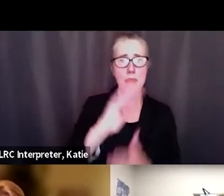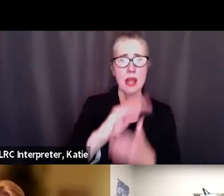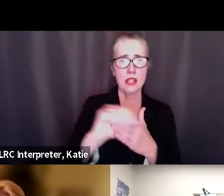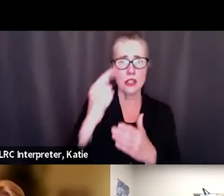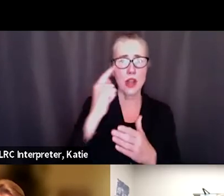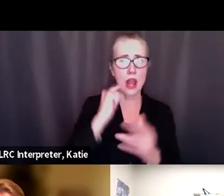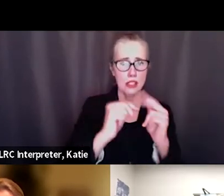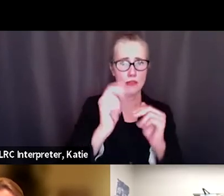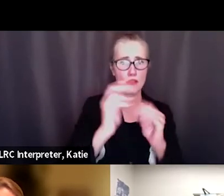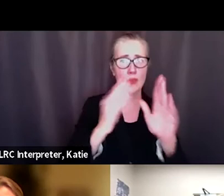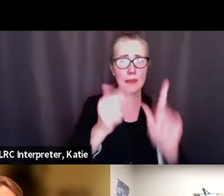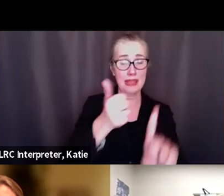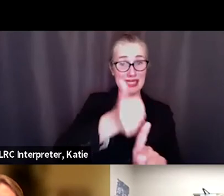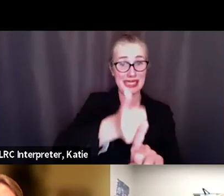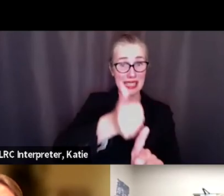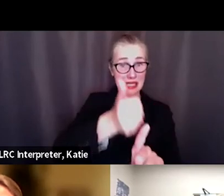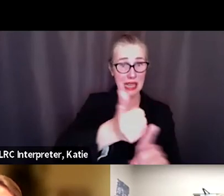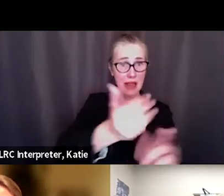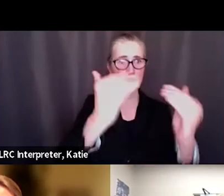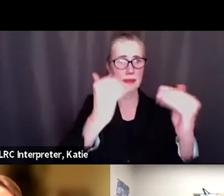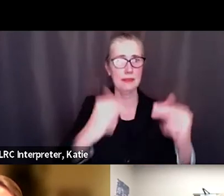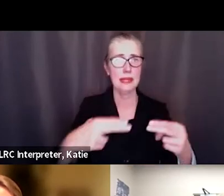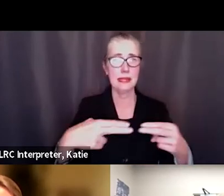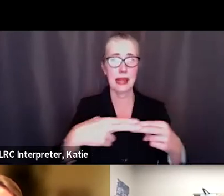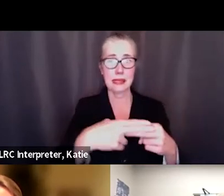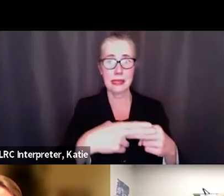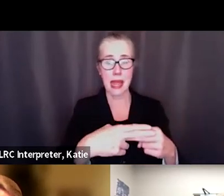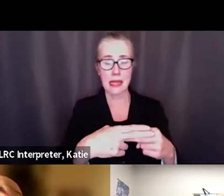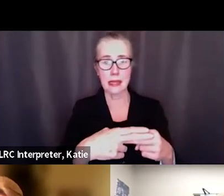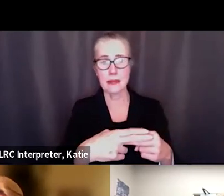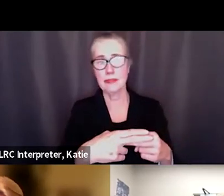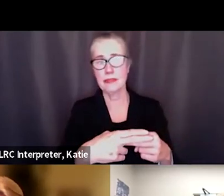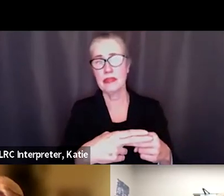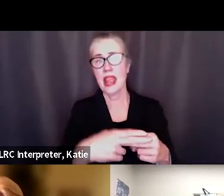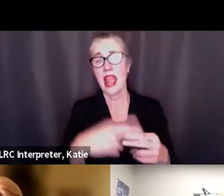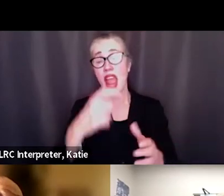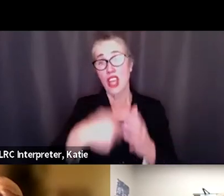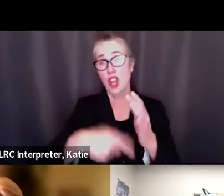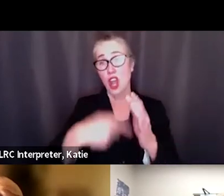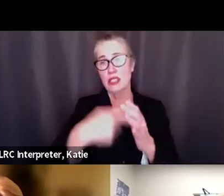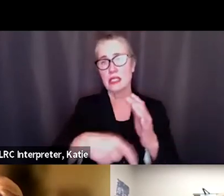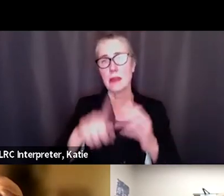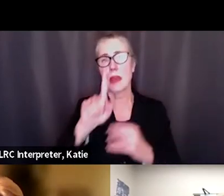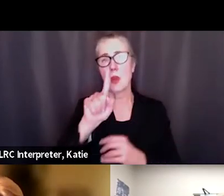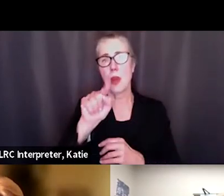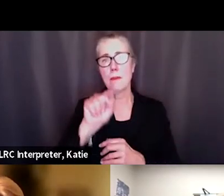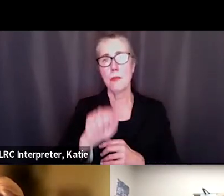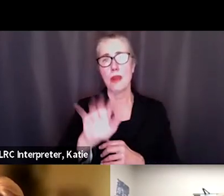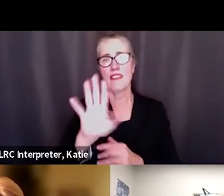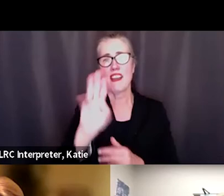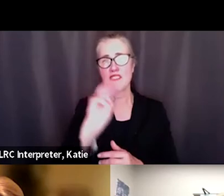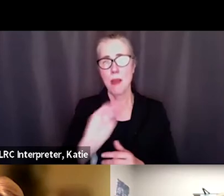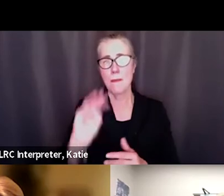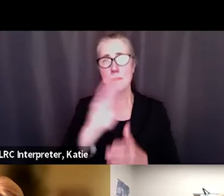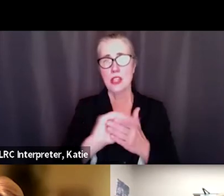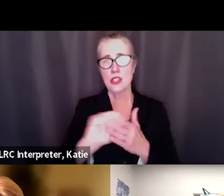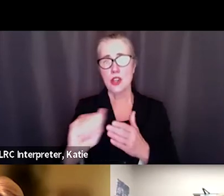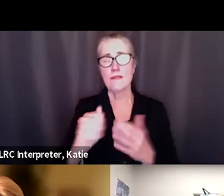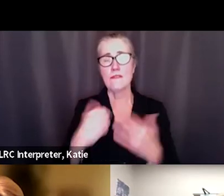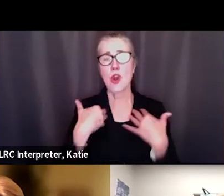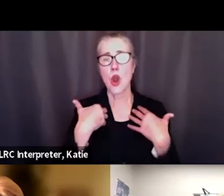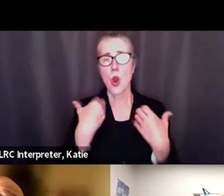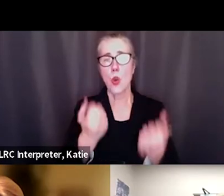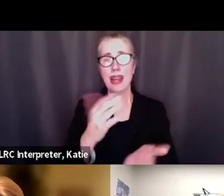next slide please and about 1.5 million dollars for a wellness center upgrade which includes the